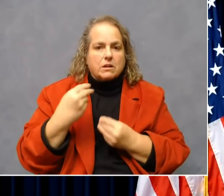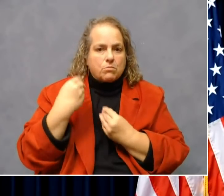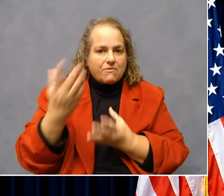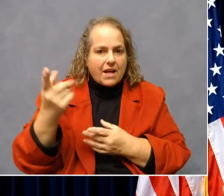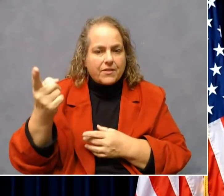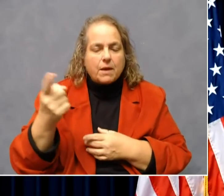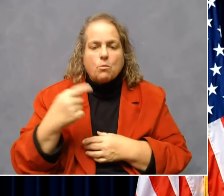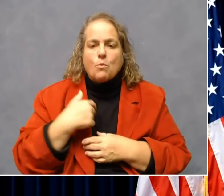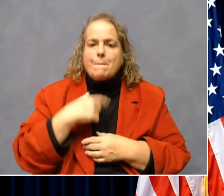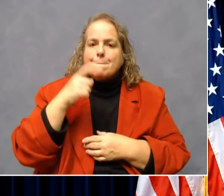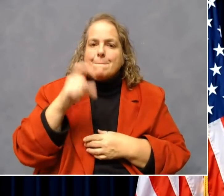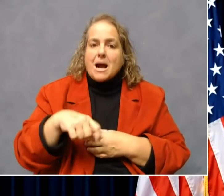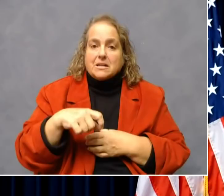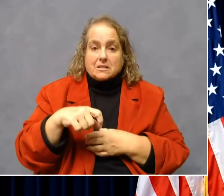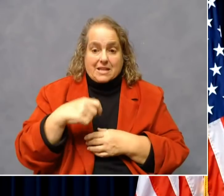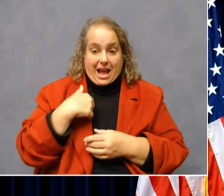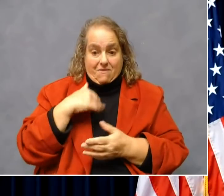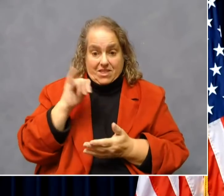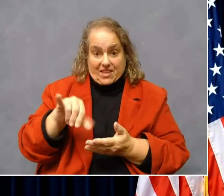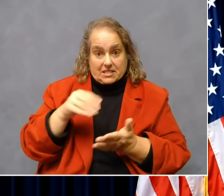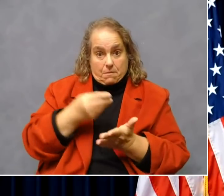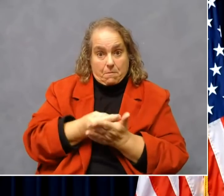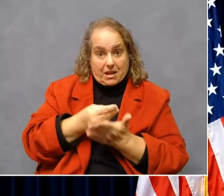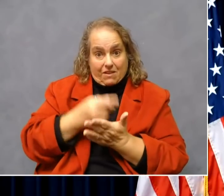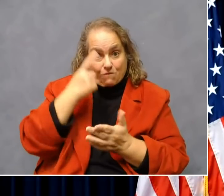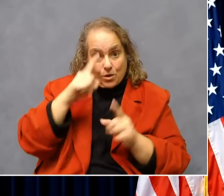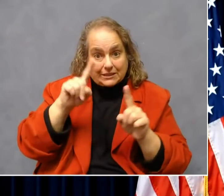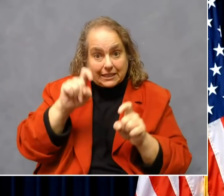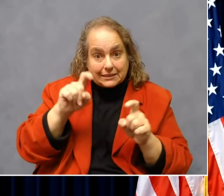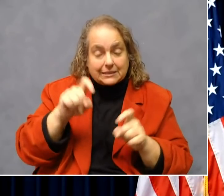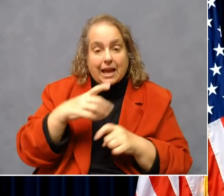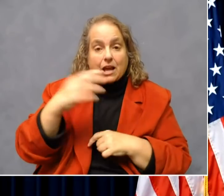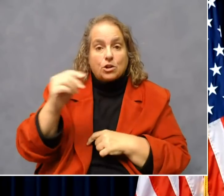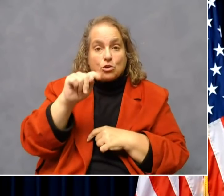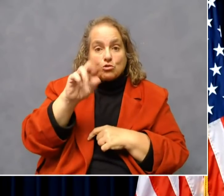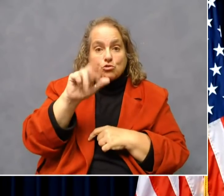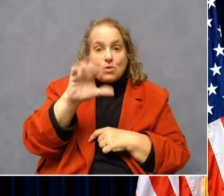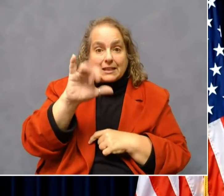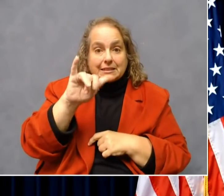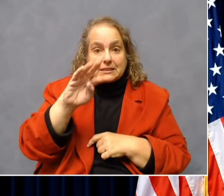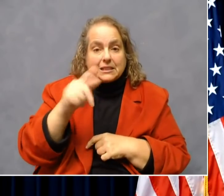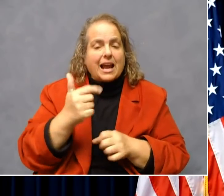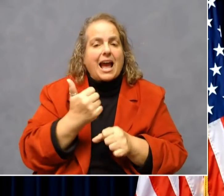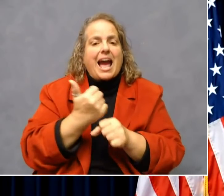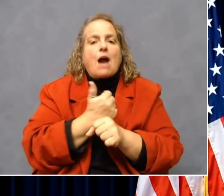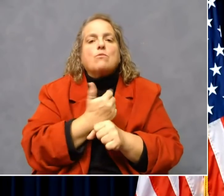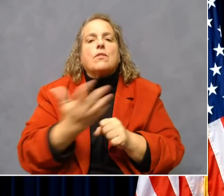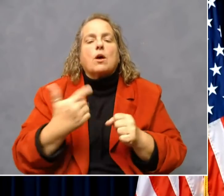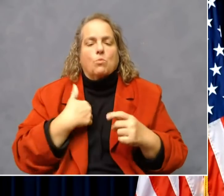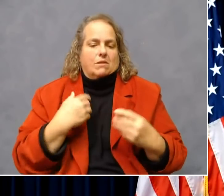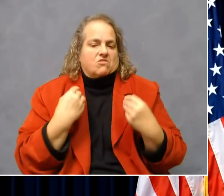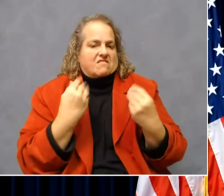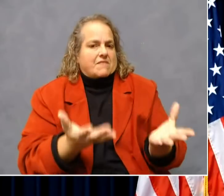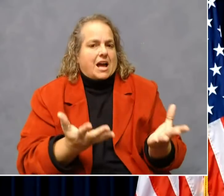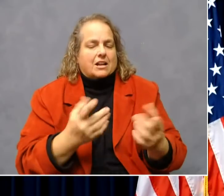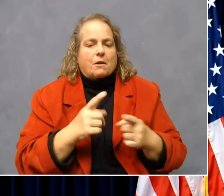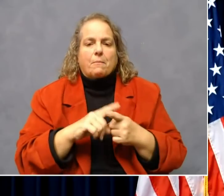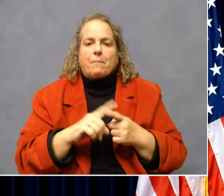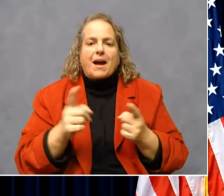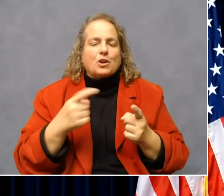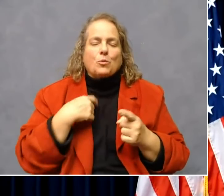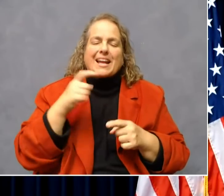and the tracing to him. But we need a lot more than just the bare bones.